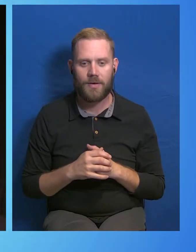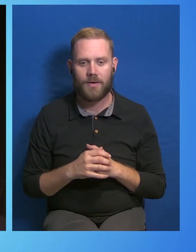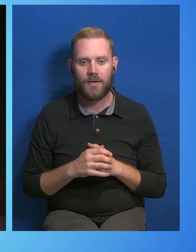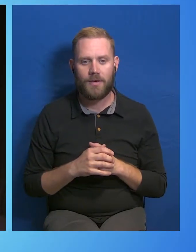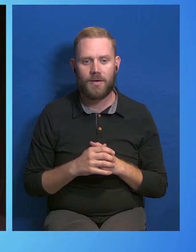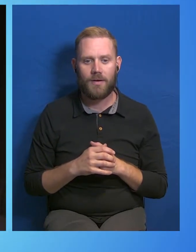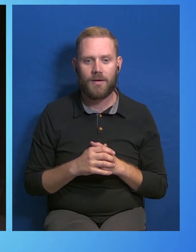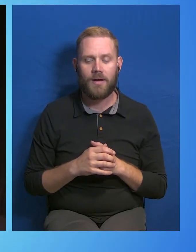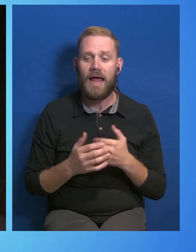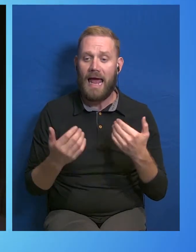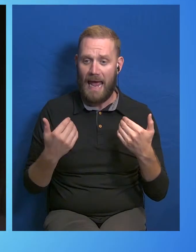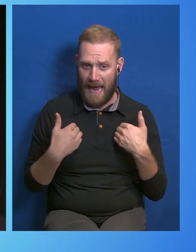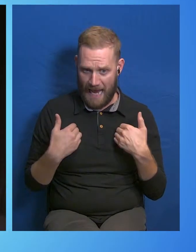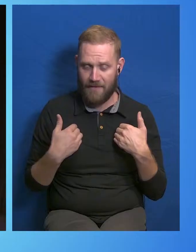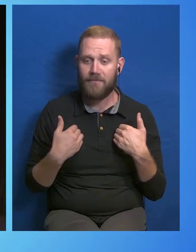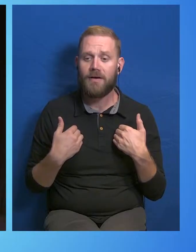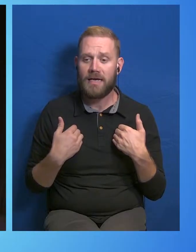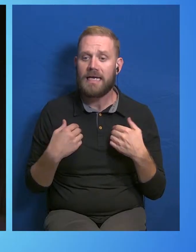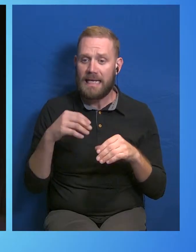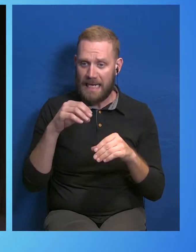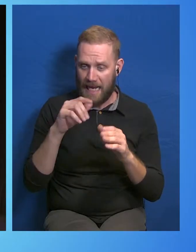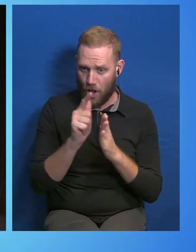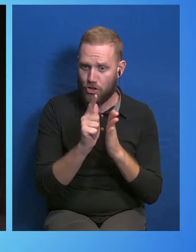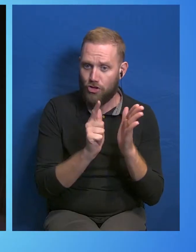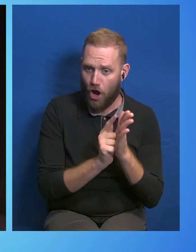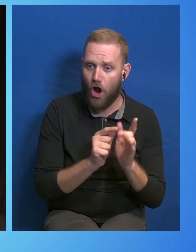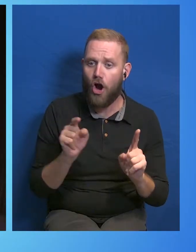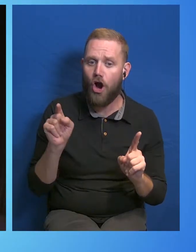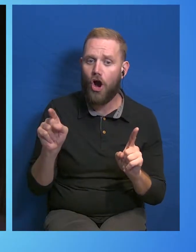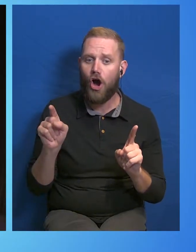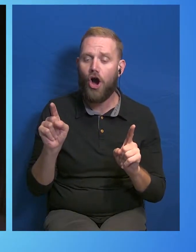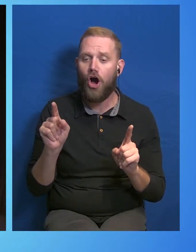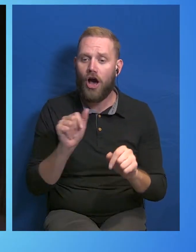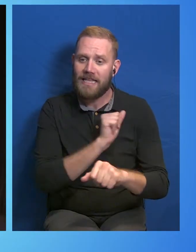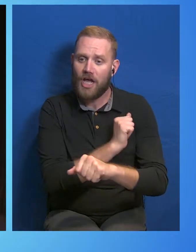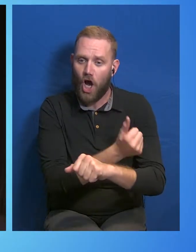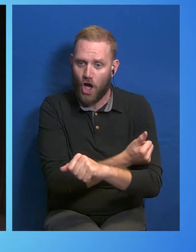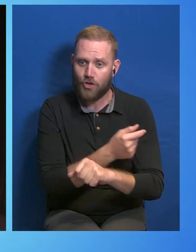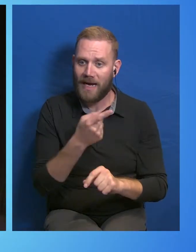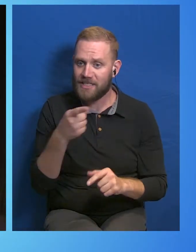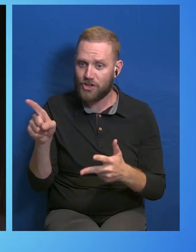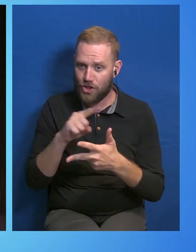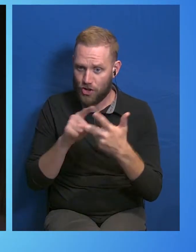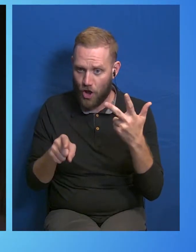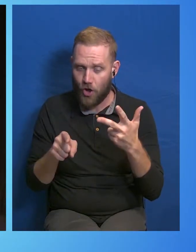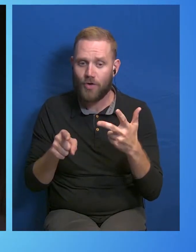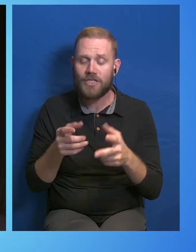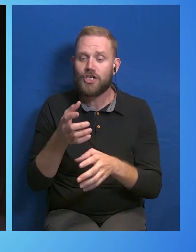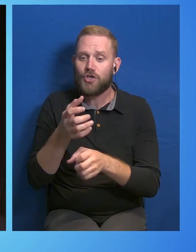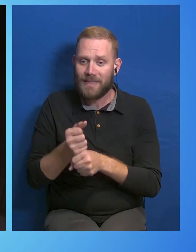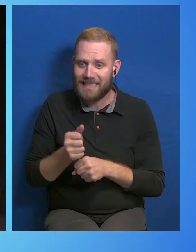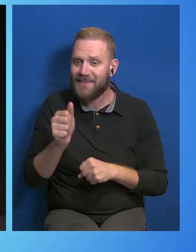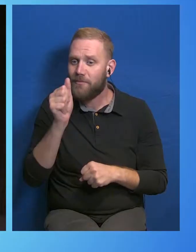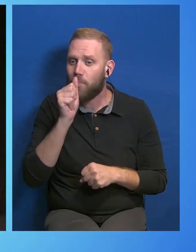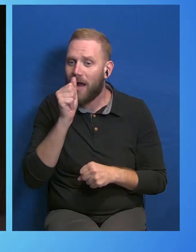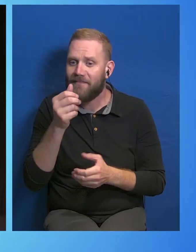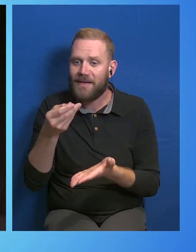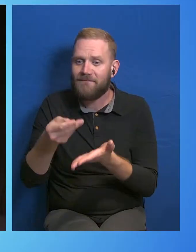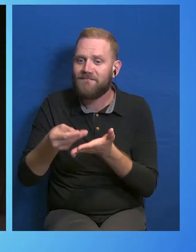And they have an in-state statute that authorizes those universities to receive private funding